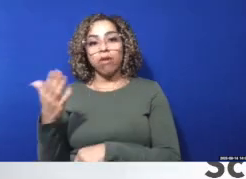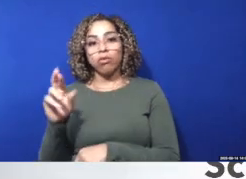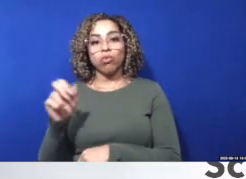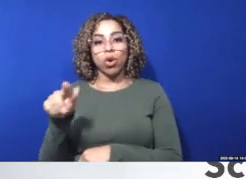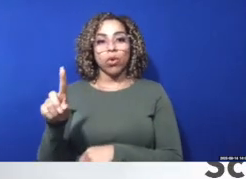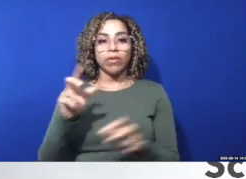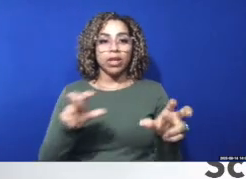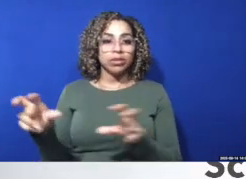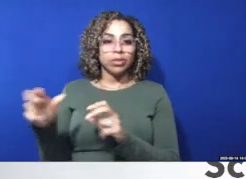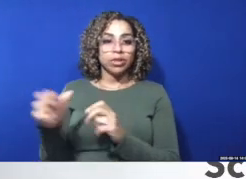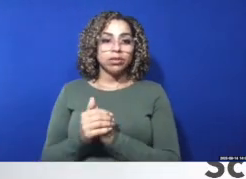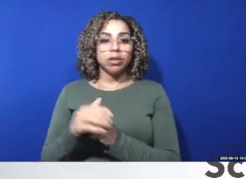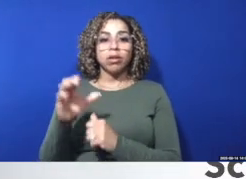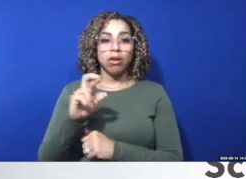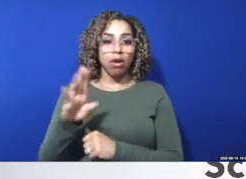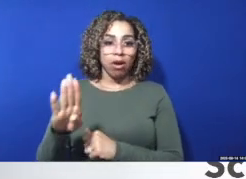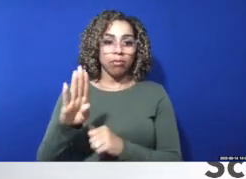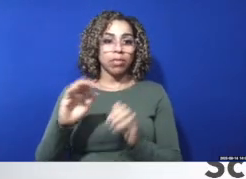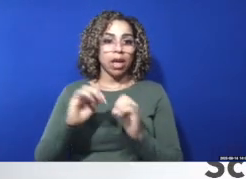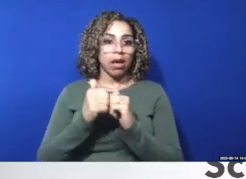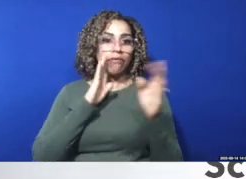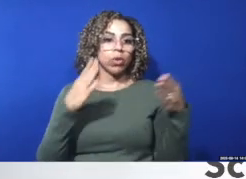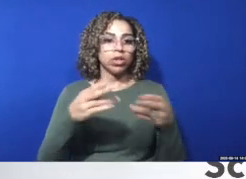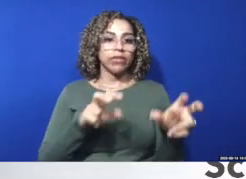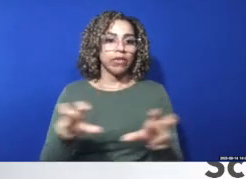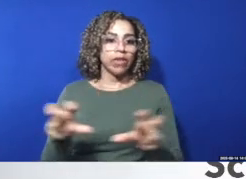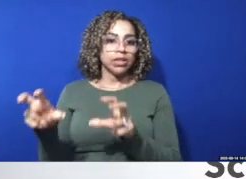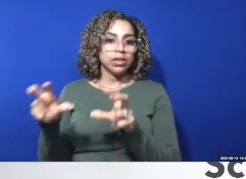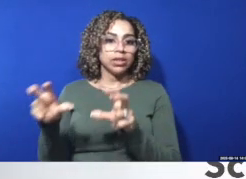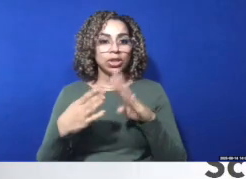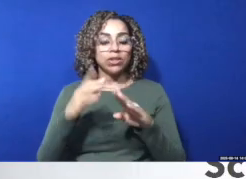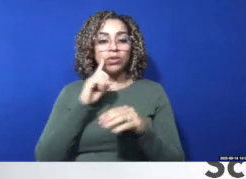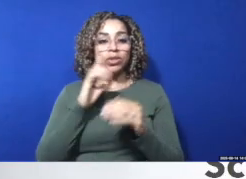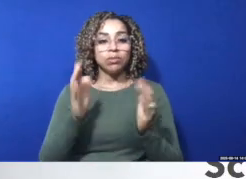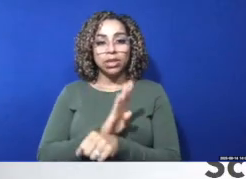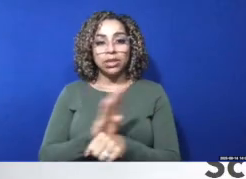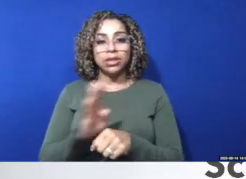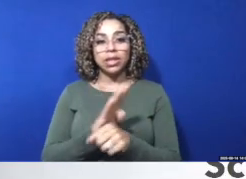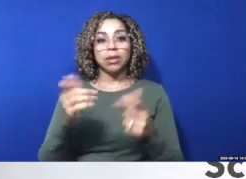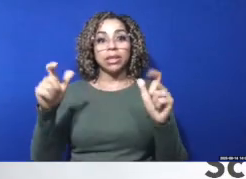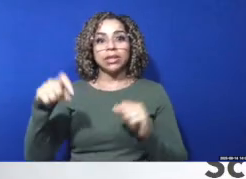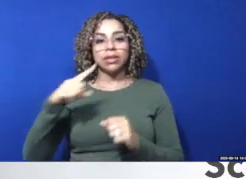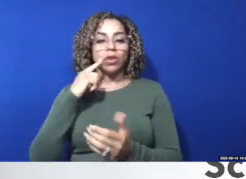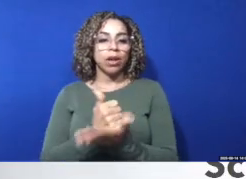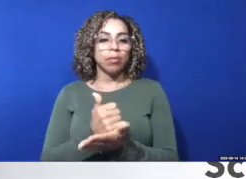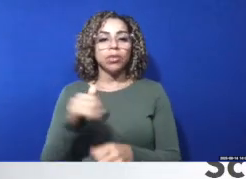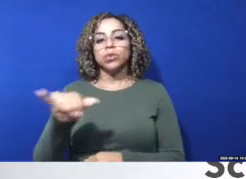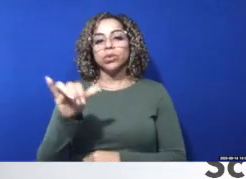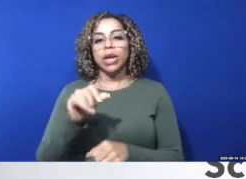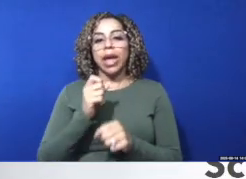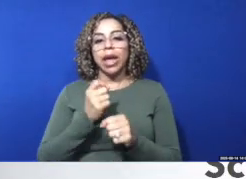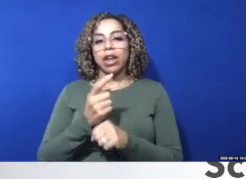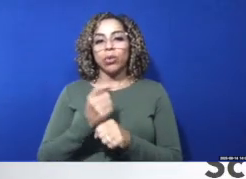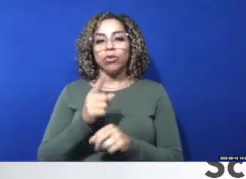greatest need of assistance, and an annual report on the progress we've made towards cleaning up the state's school bus fleet. Next